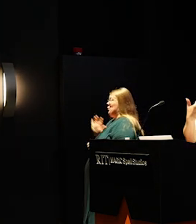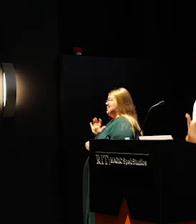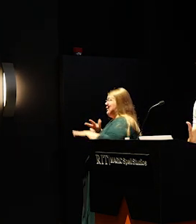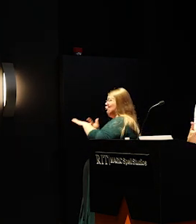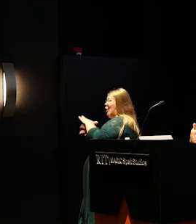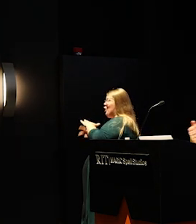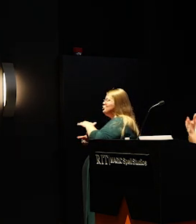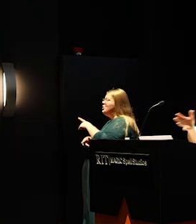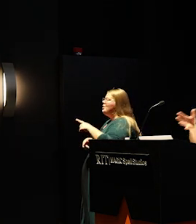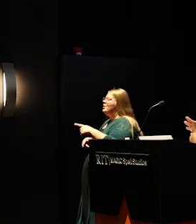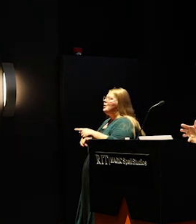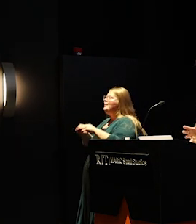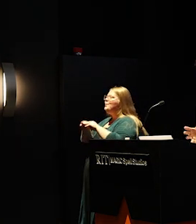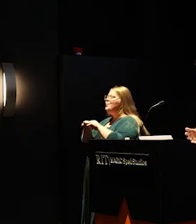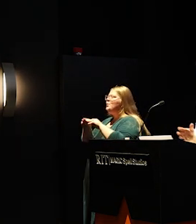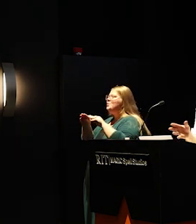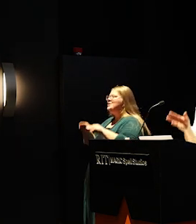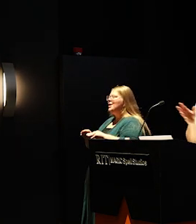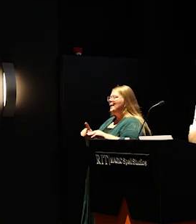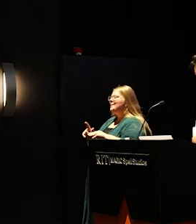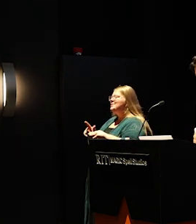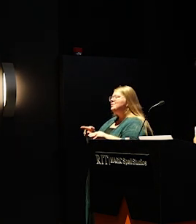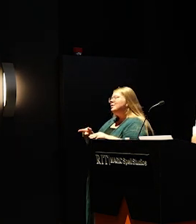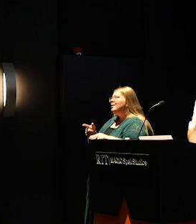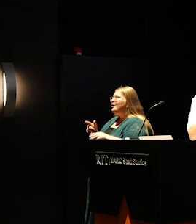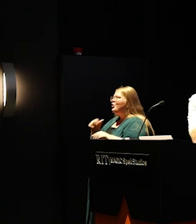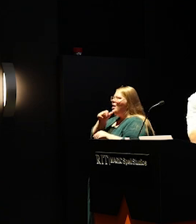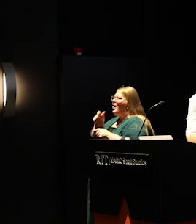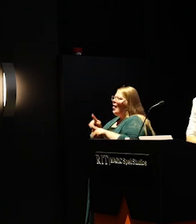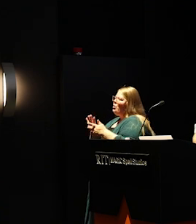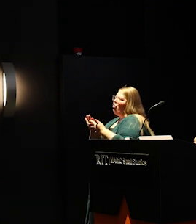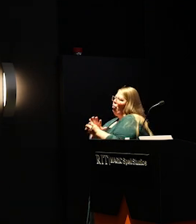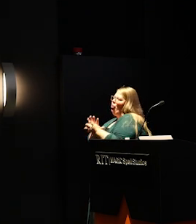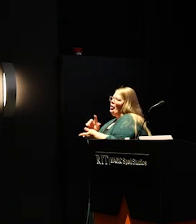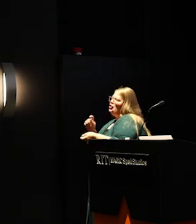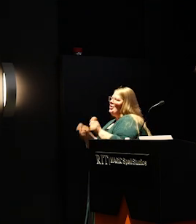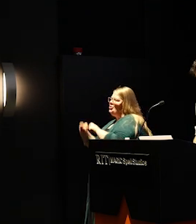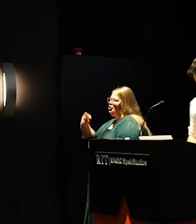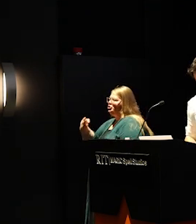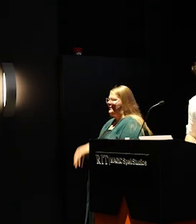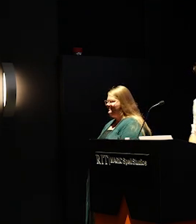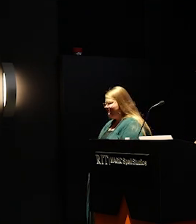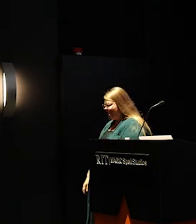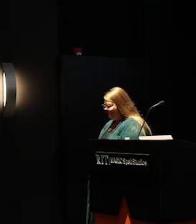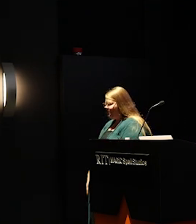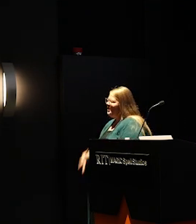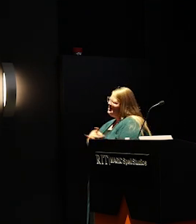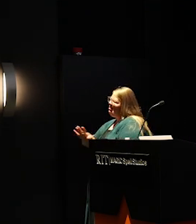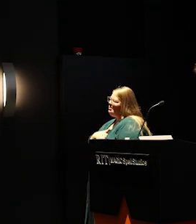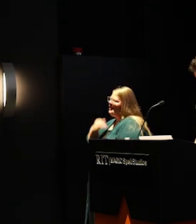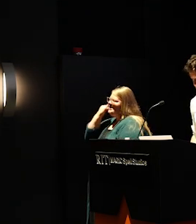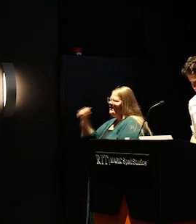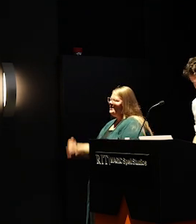matter how much energy I have, they don't really like to change history. You're not really allowed to lie about what something used to be there, so they shut that down.